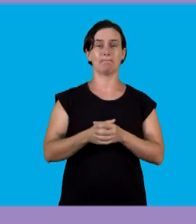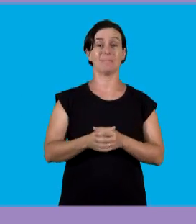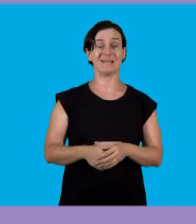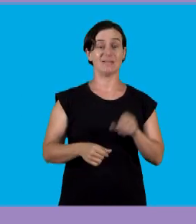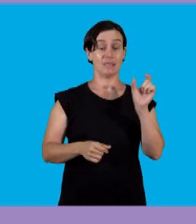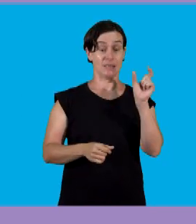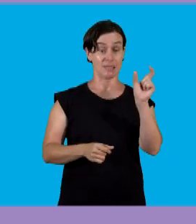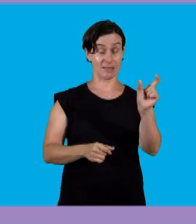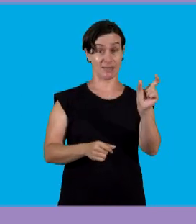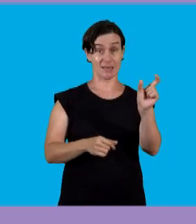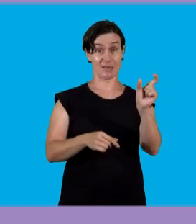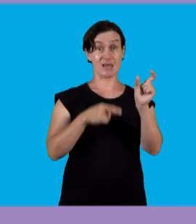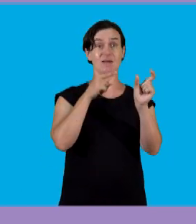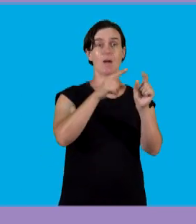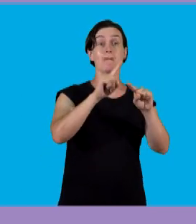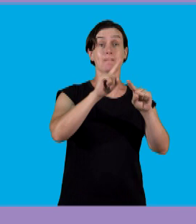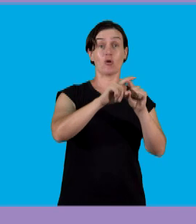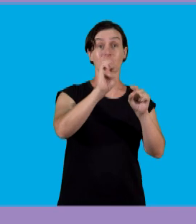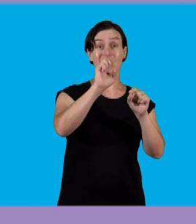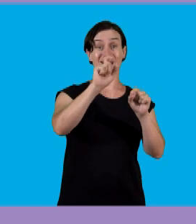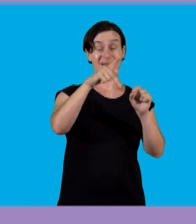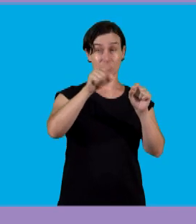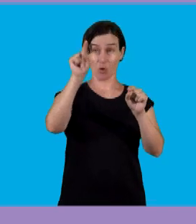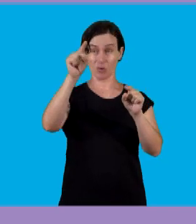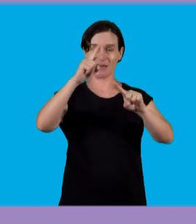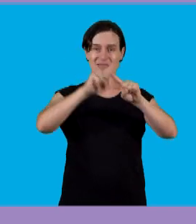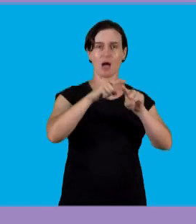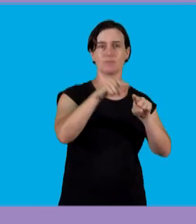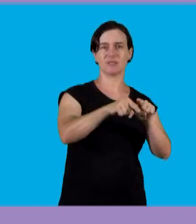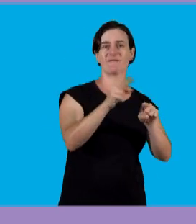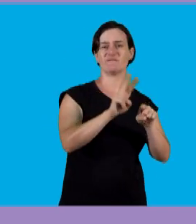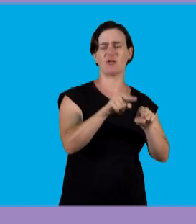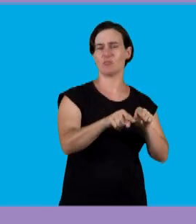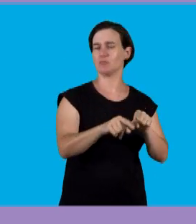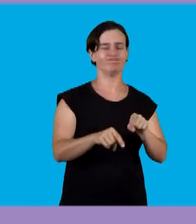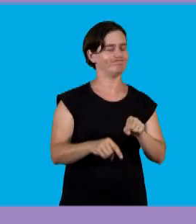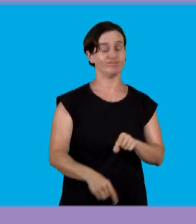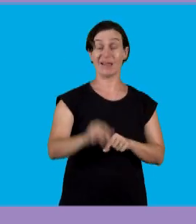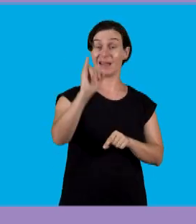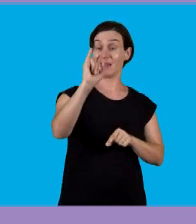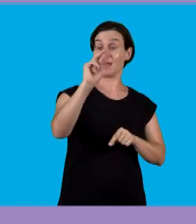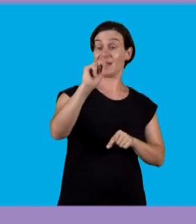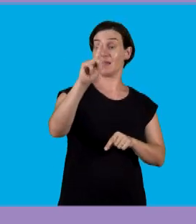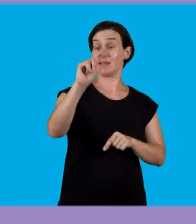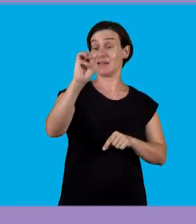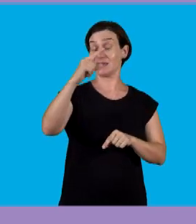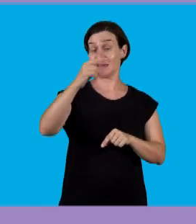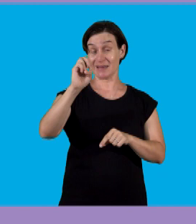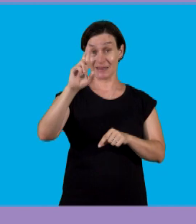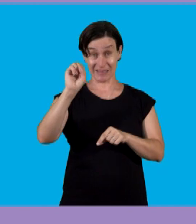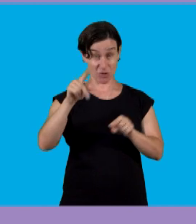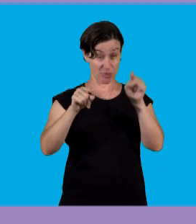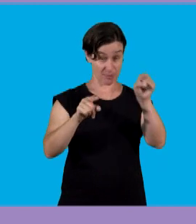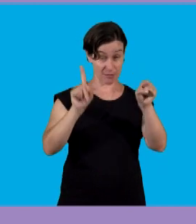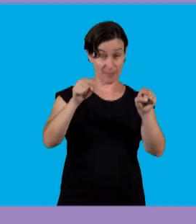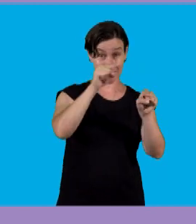the variables as well. Remember, we multiply the integers together and multiply the